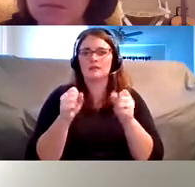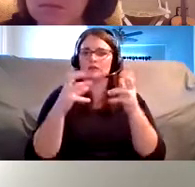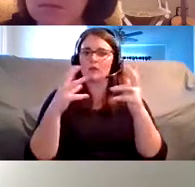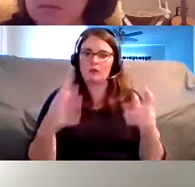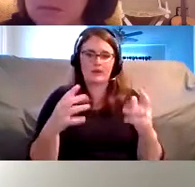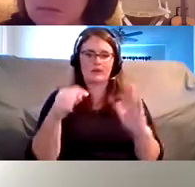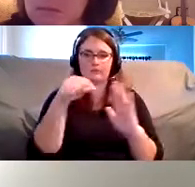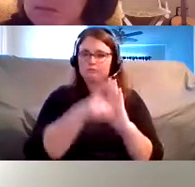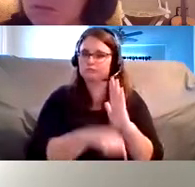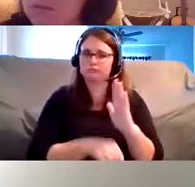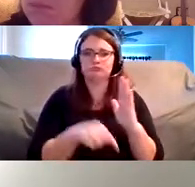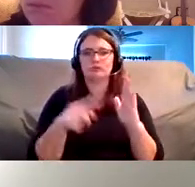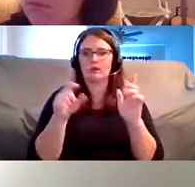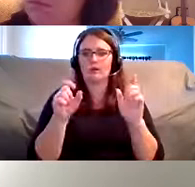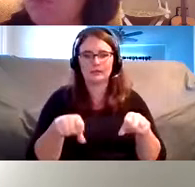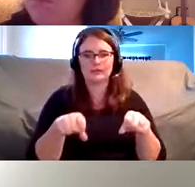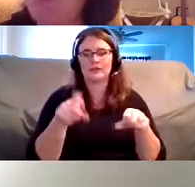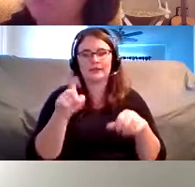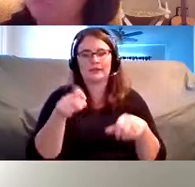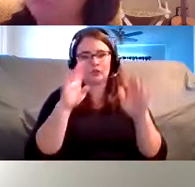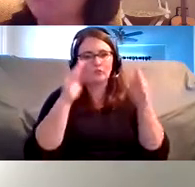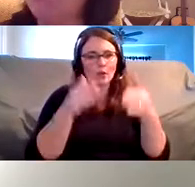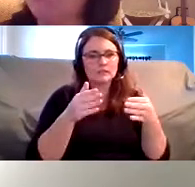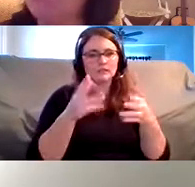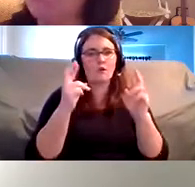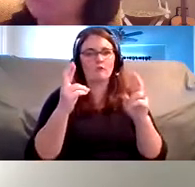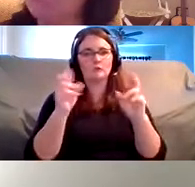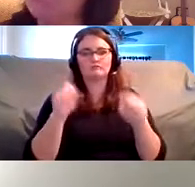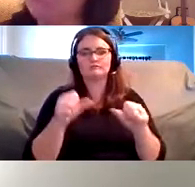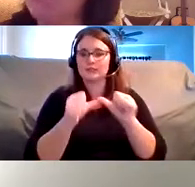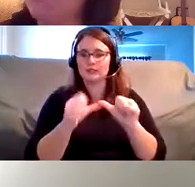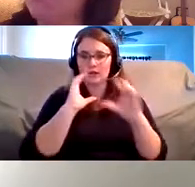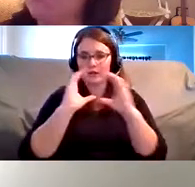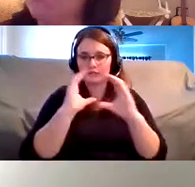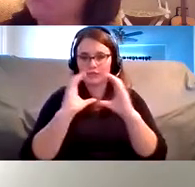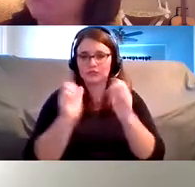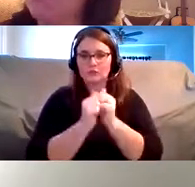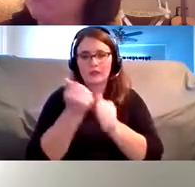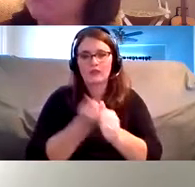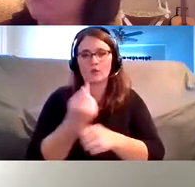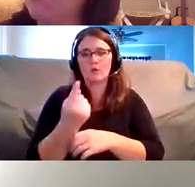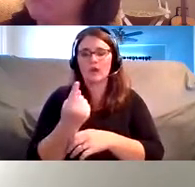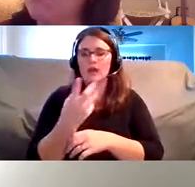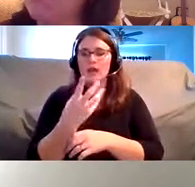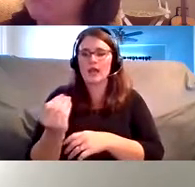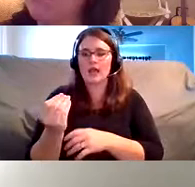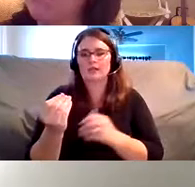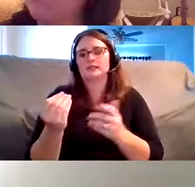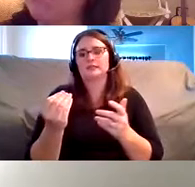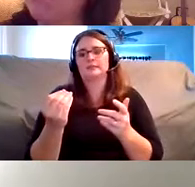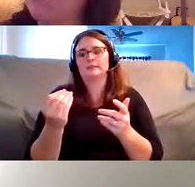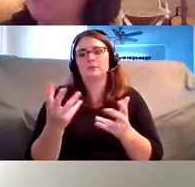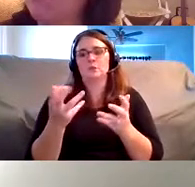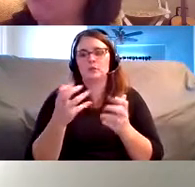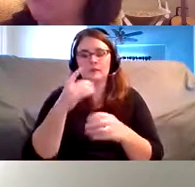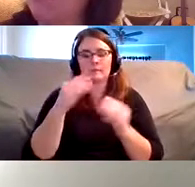need to focus, and hopefully we can continue having these conversations with everybody and make it more